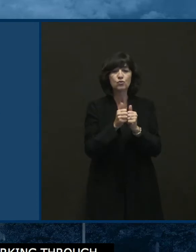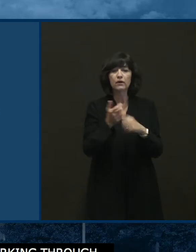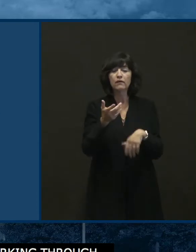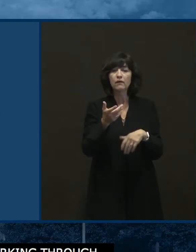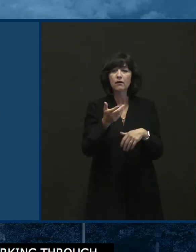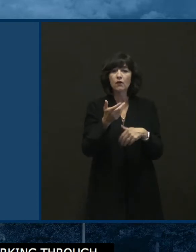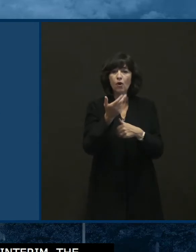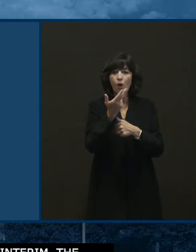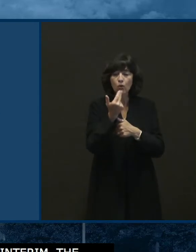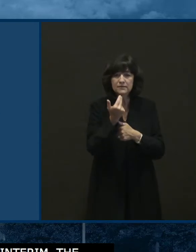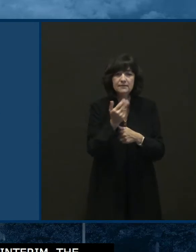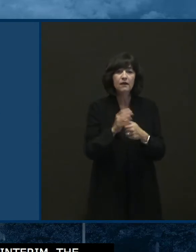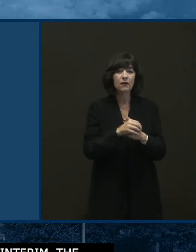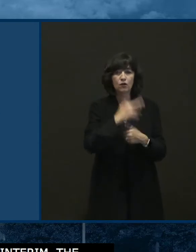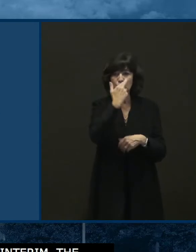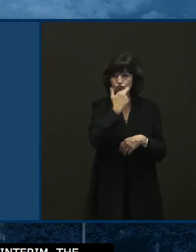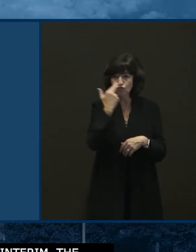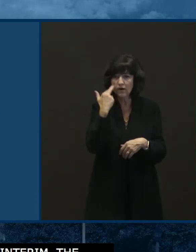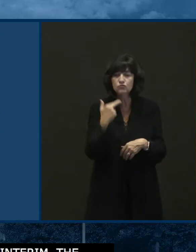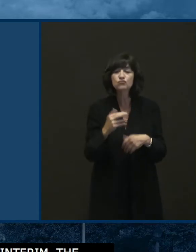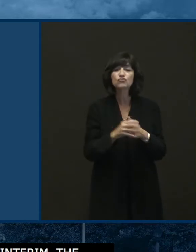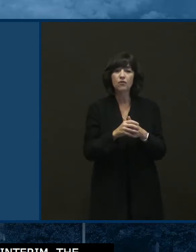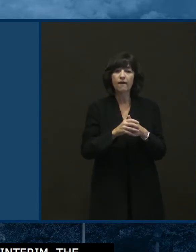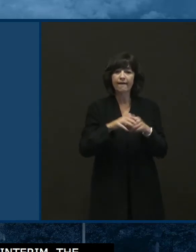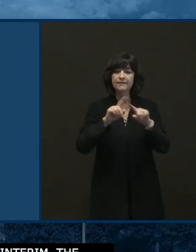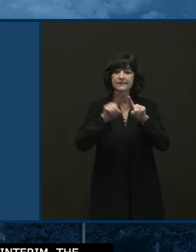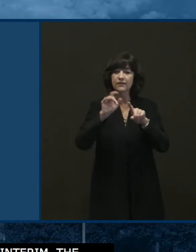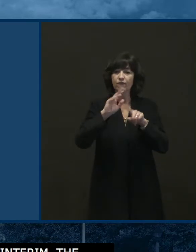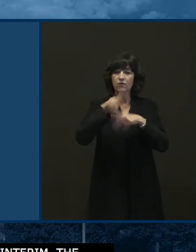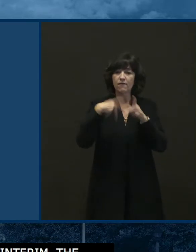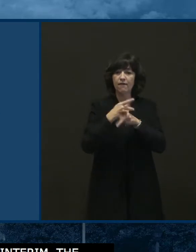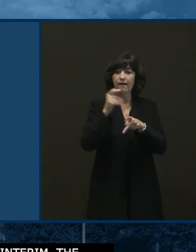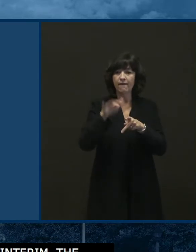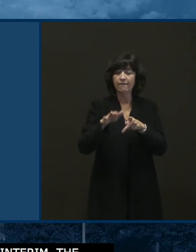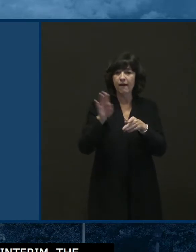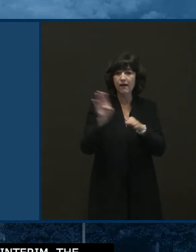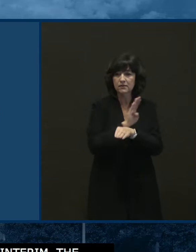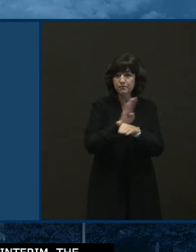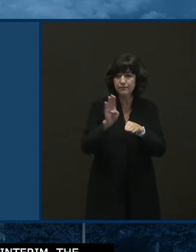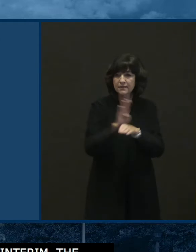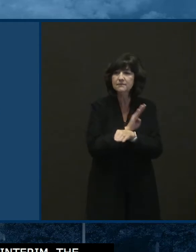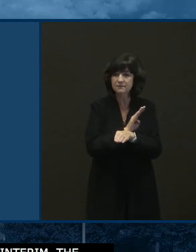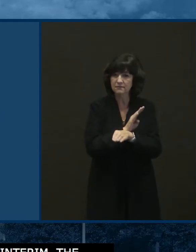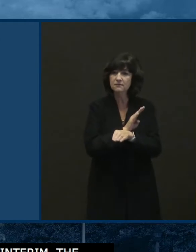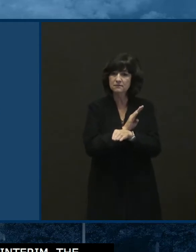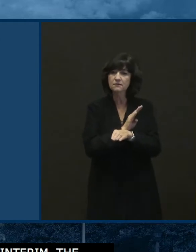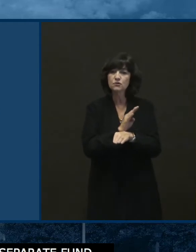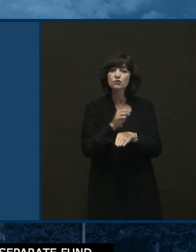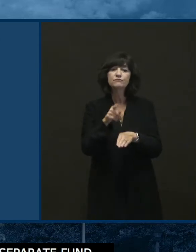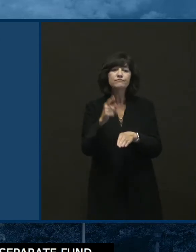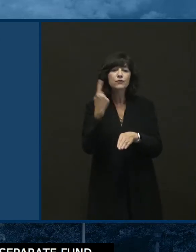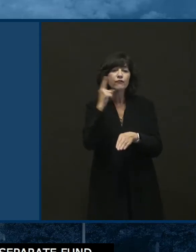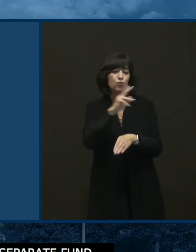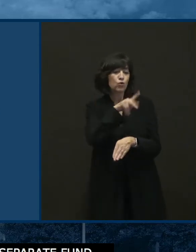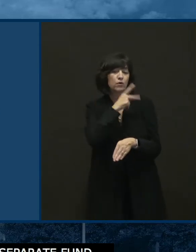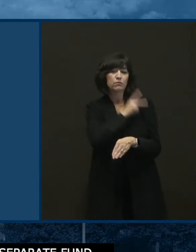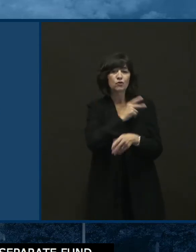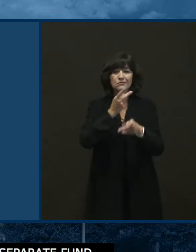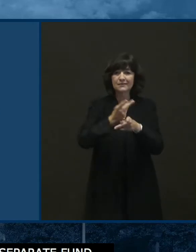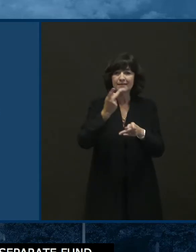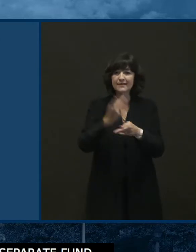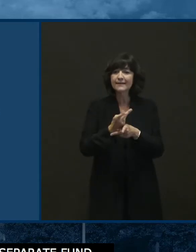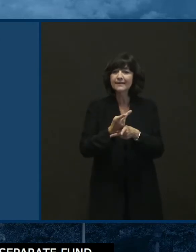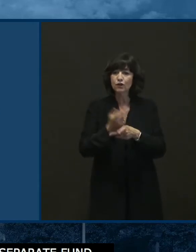million fund to do that. The first increment of that funding applications have been